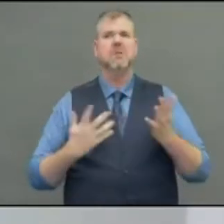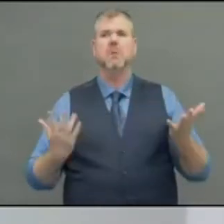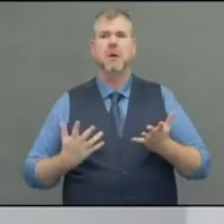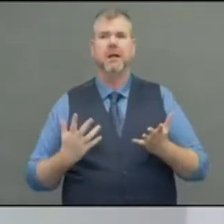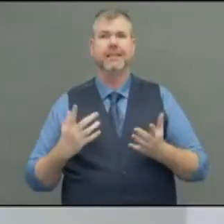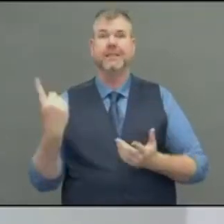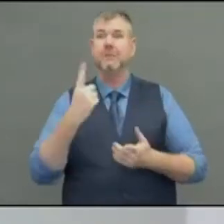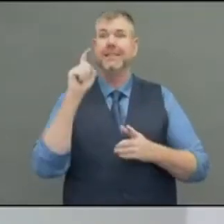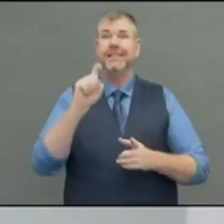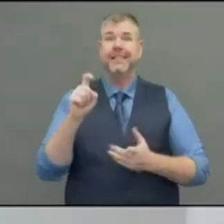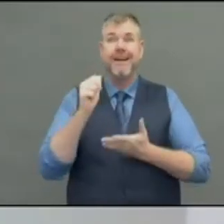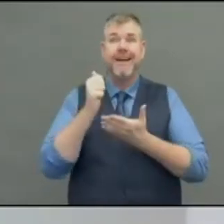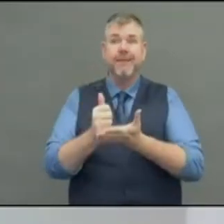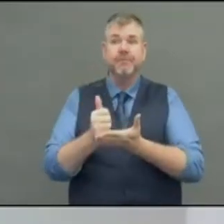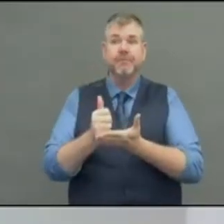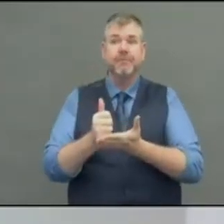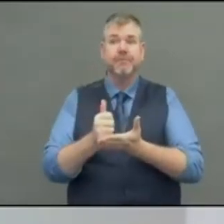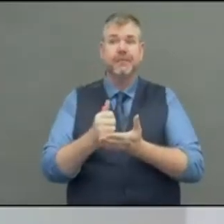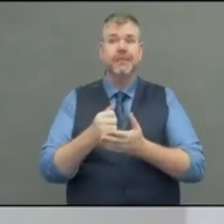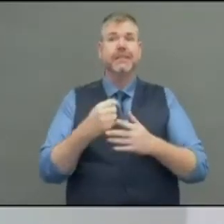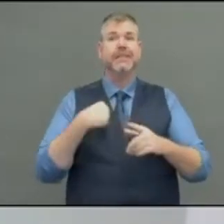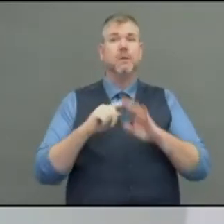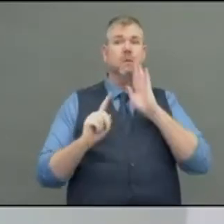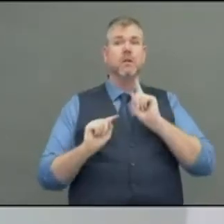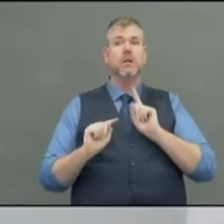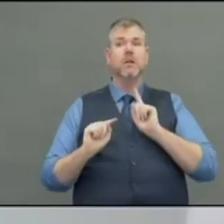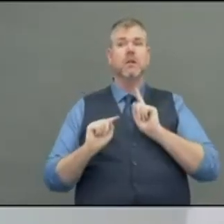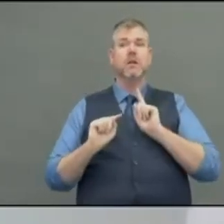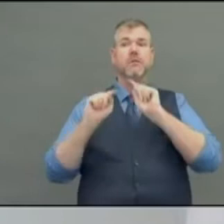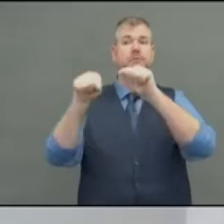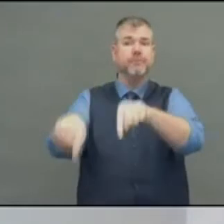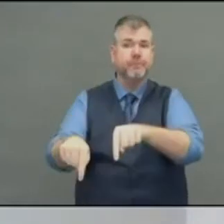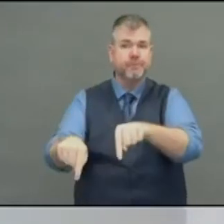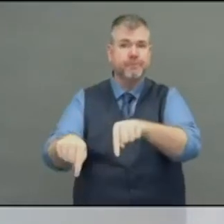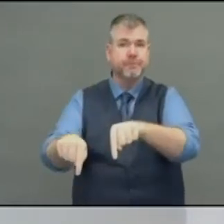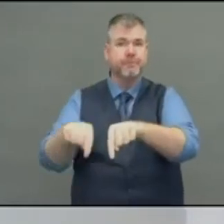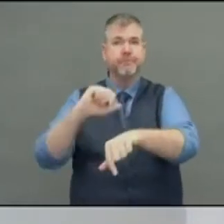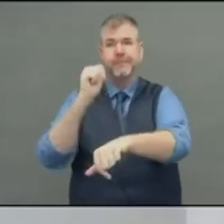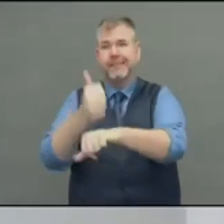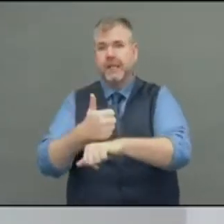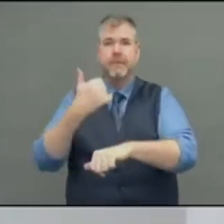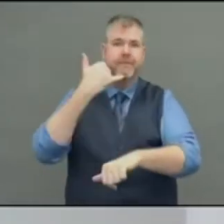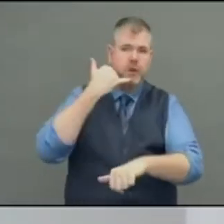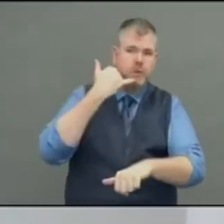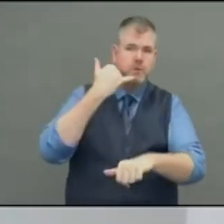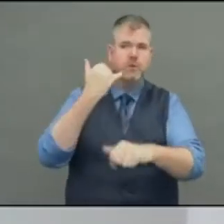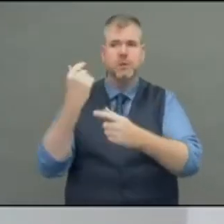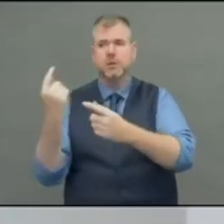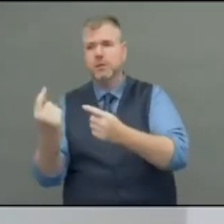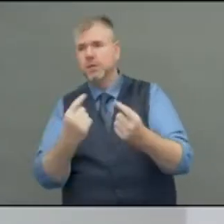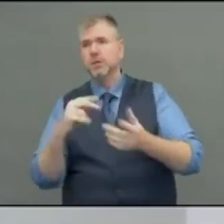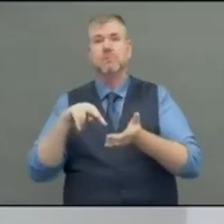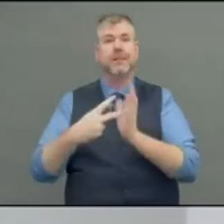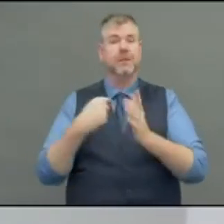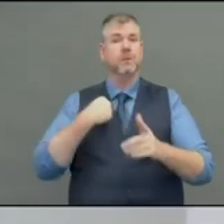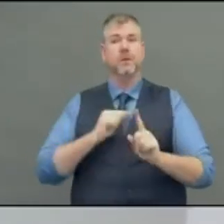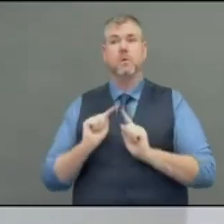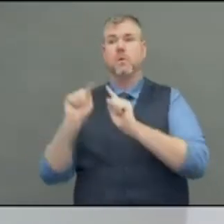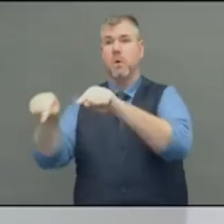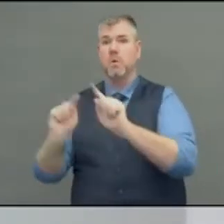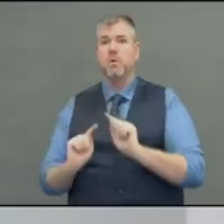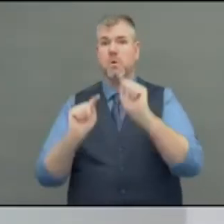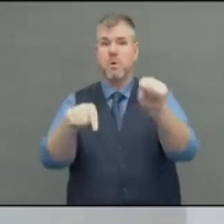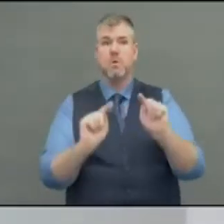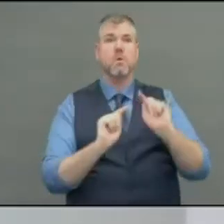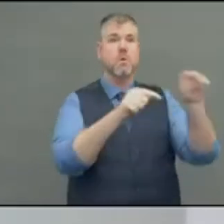their telephone or programming it once they get it. Again, we go out into the homes to help with that. But because of COVID,